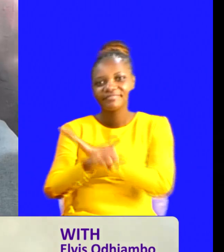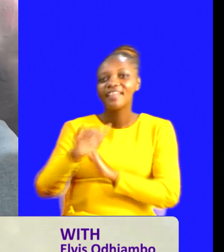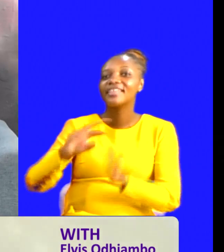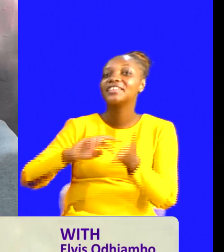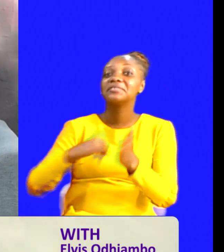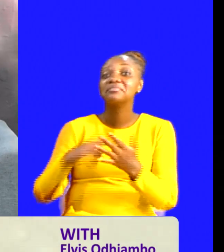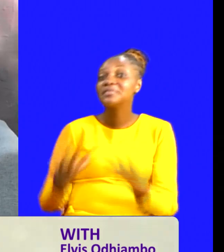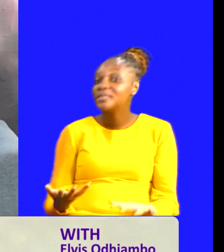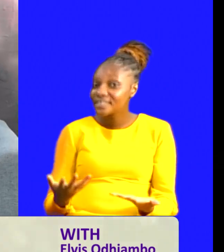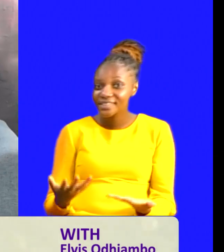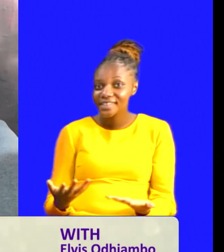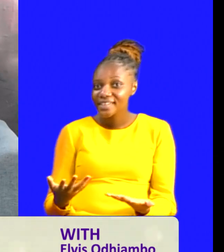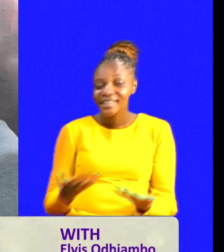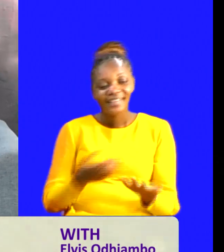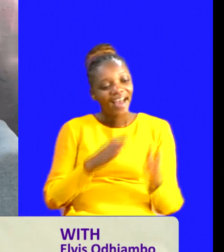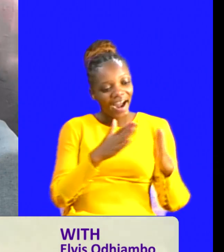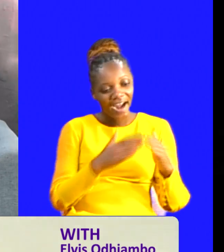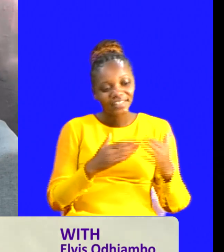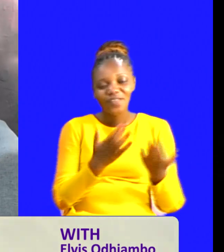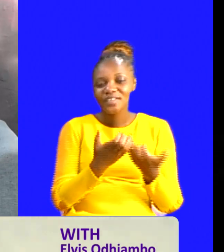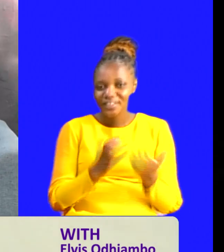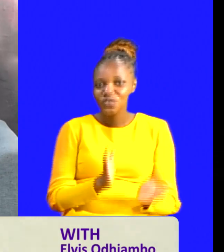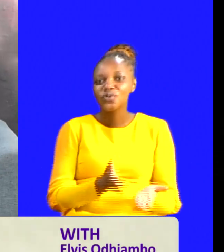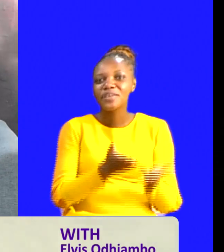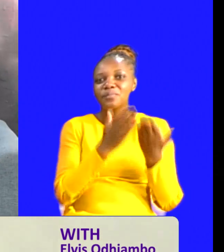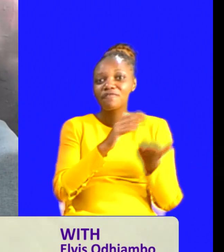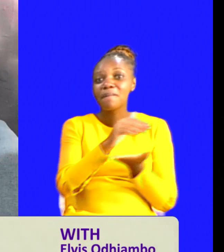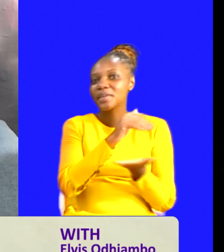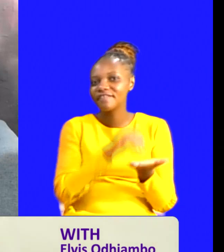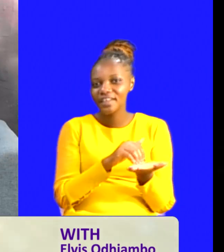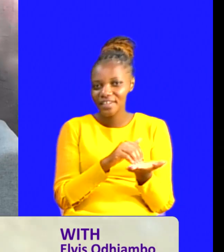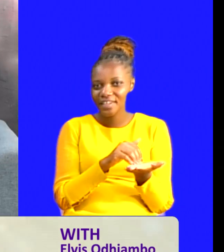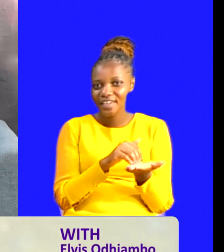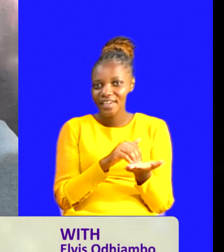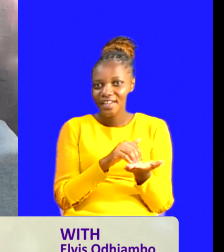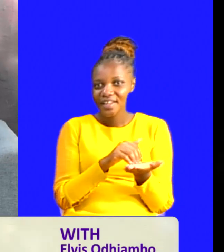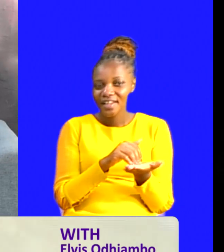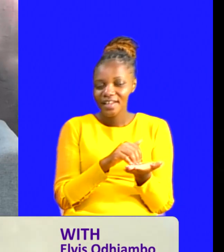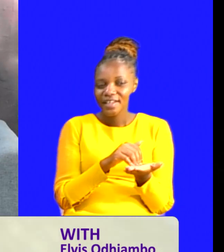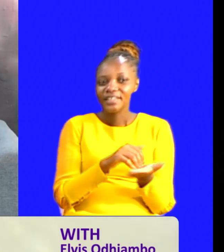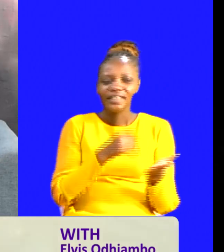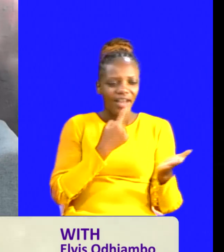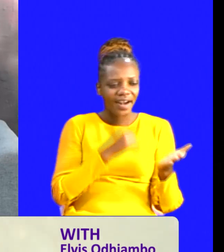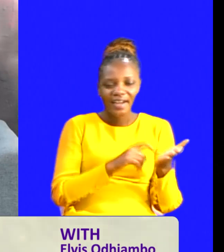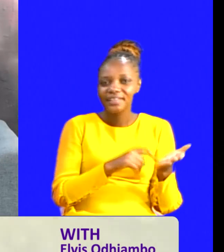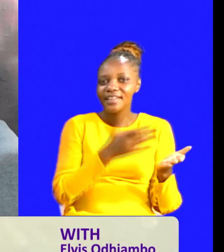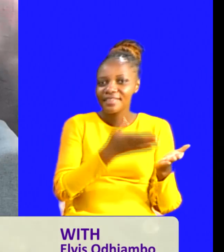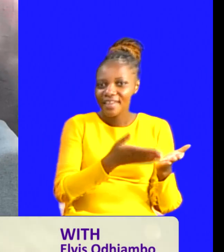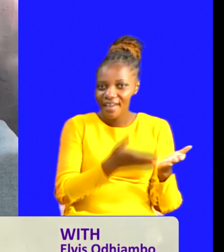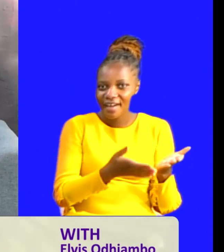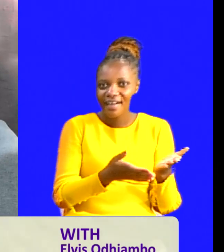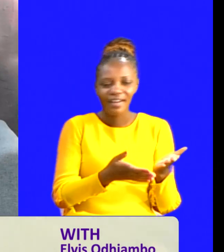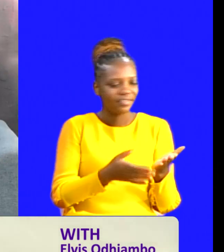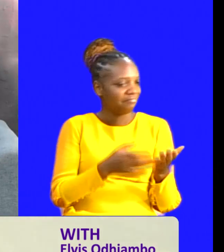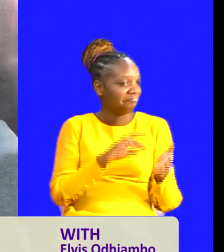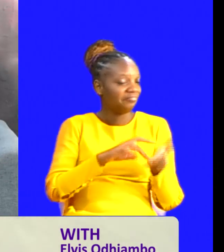that they really need to work in the midfield sector, because Partey not being there, Declan Rice also not being there,